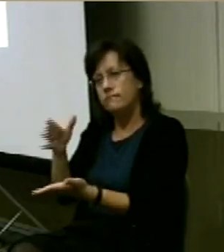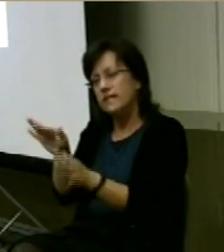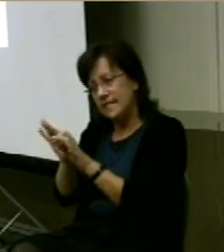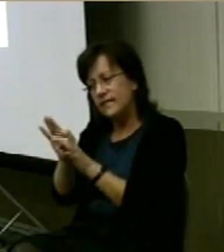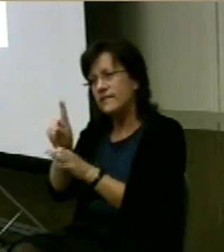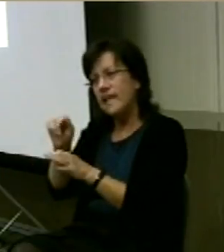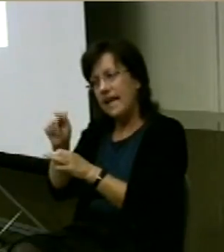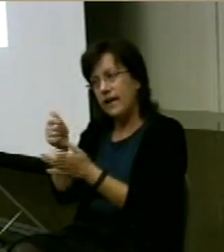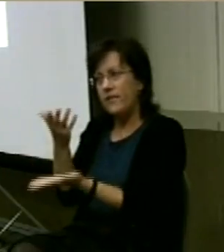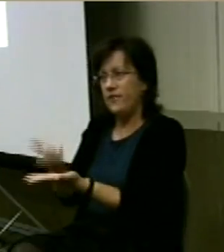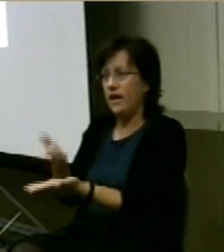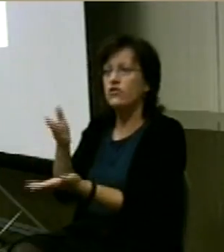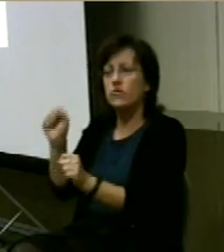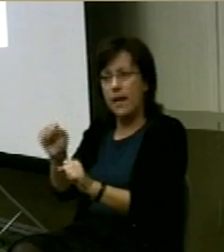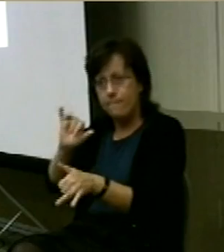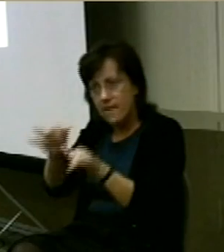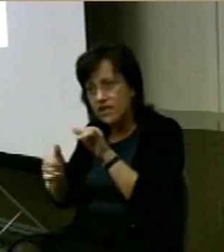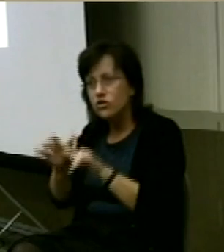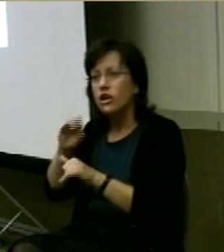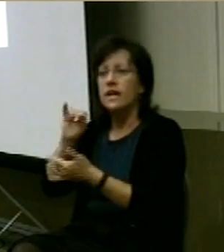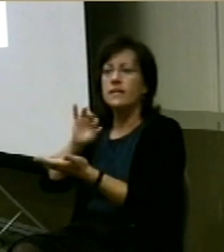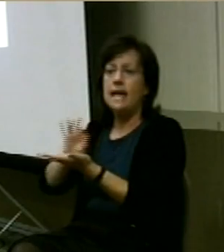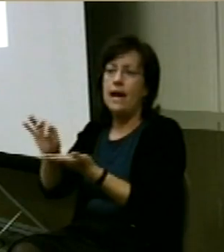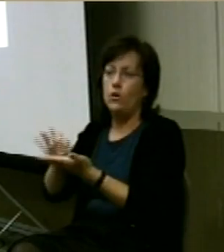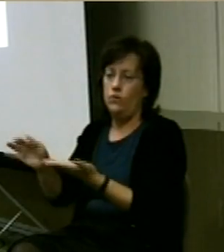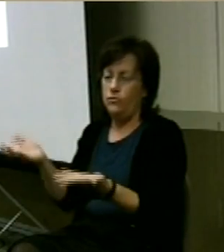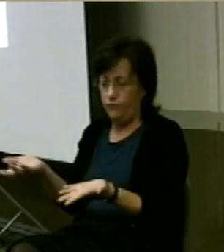significant data that could be measured and could be counted.